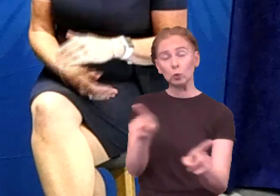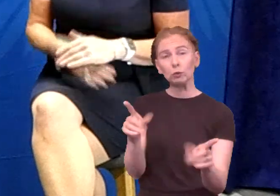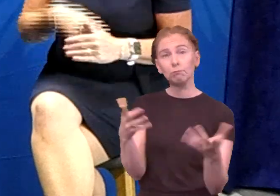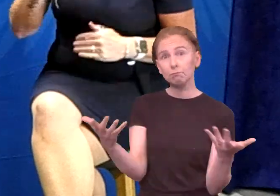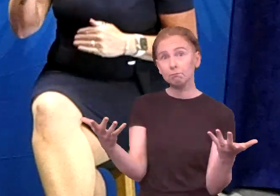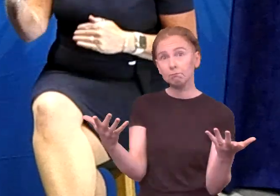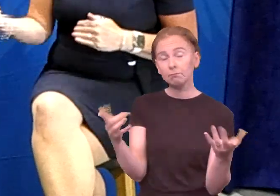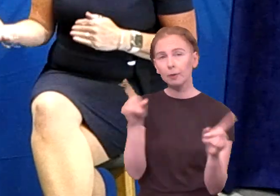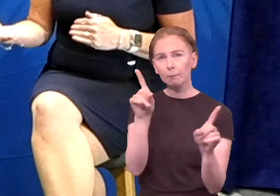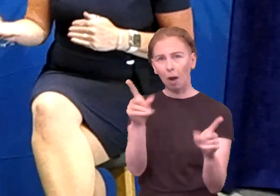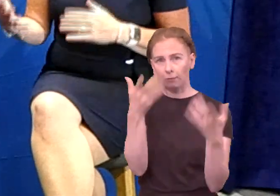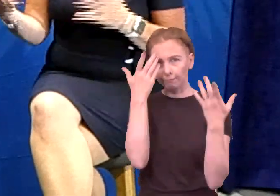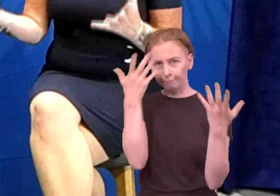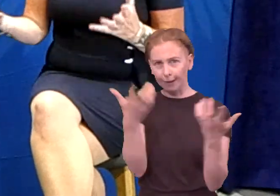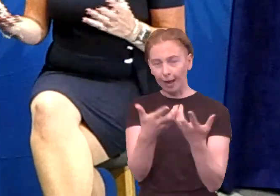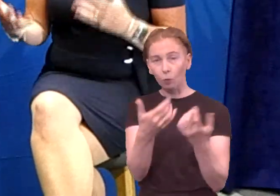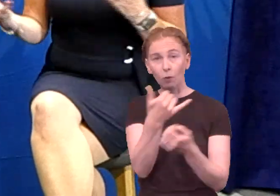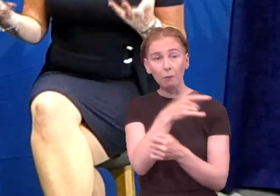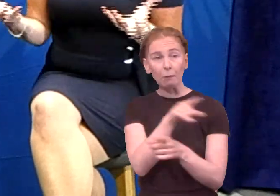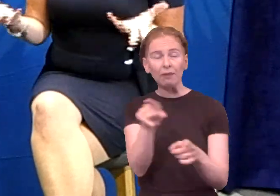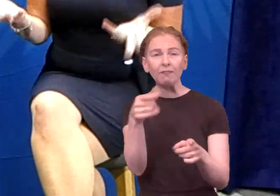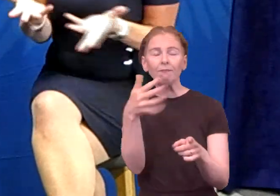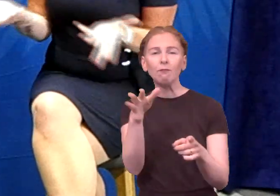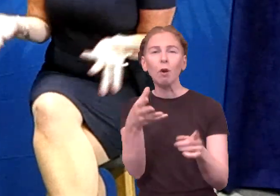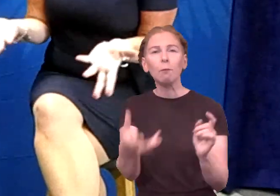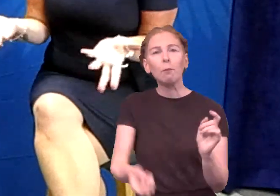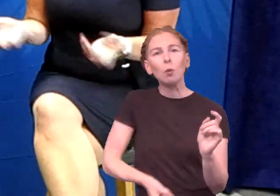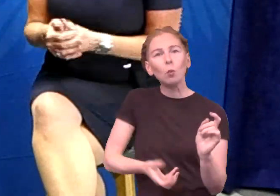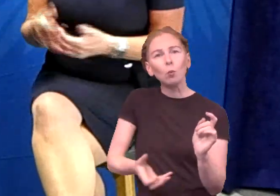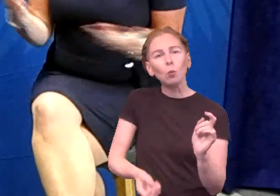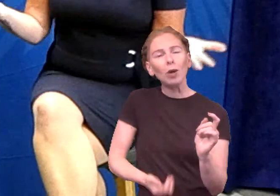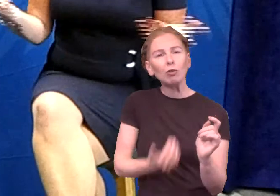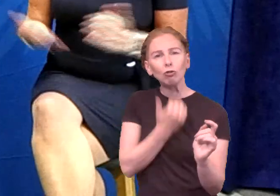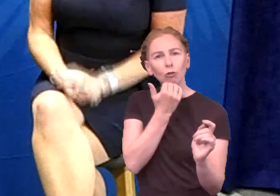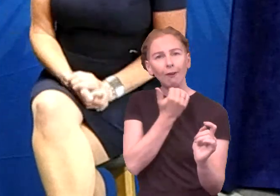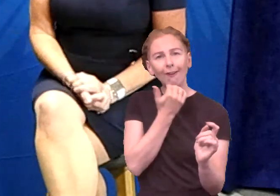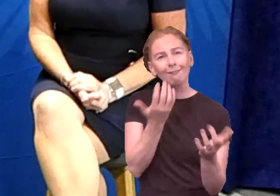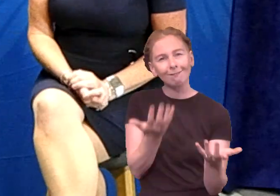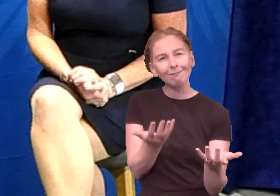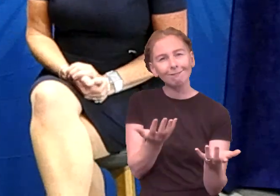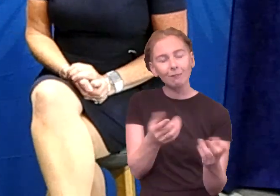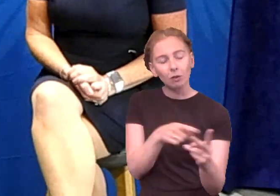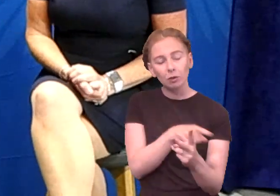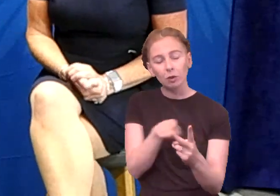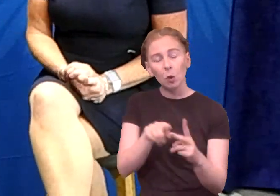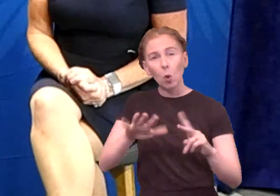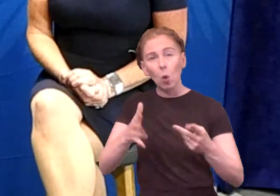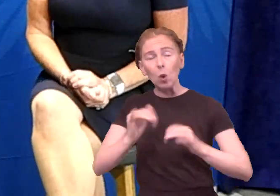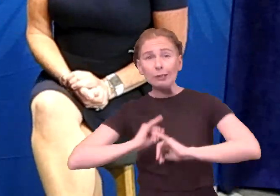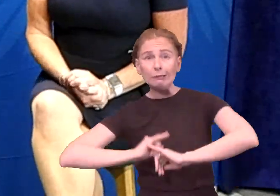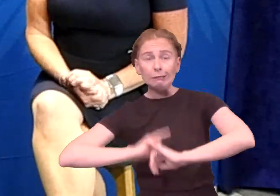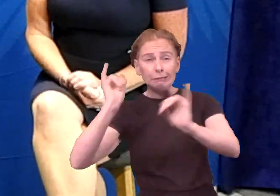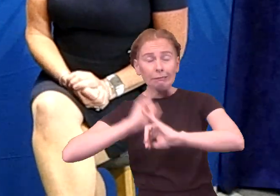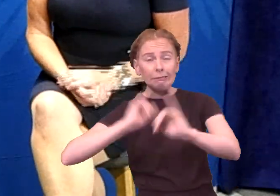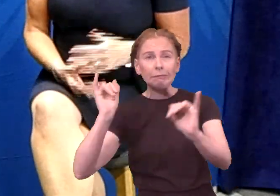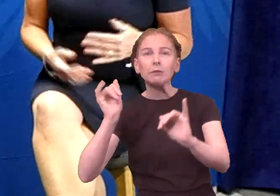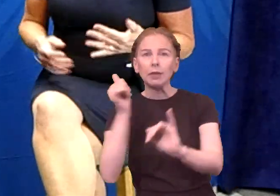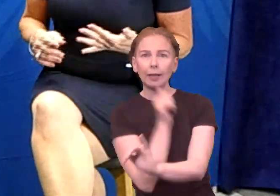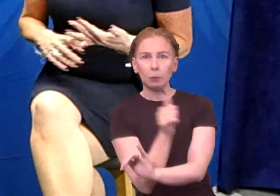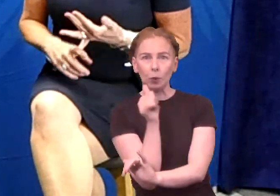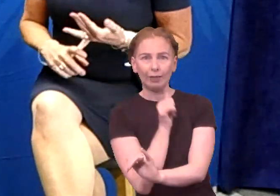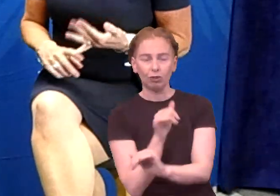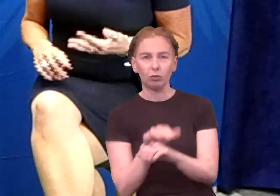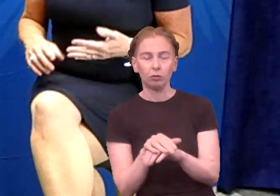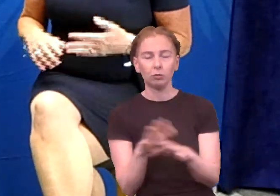minimum wage or whether it be a more serious, not that minimum wage isn't serious, but more serious type of exploitation.